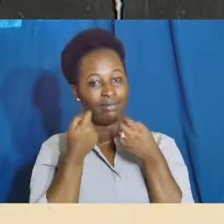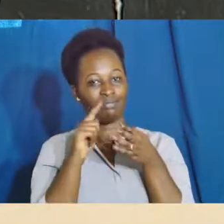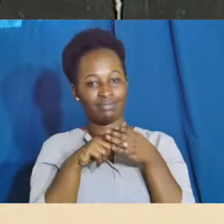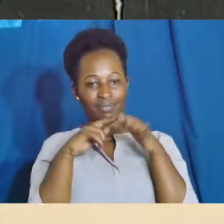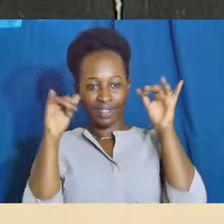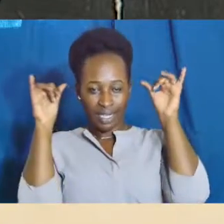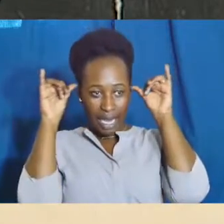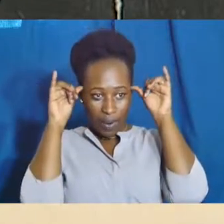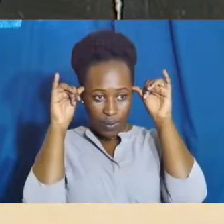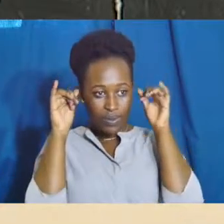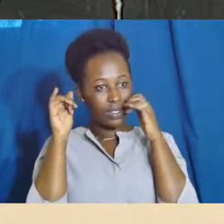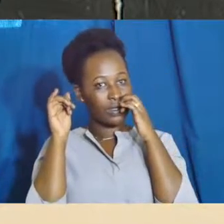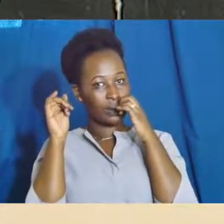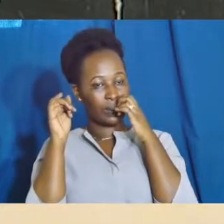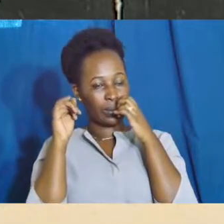cows.